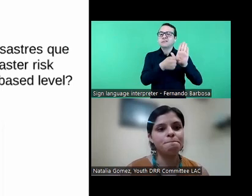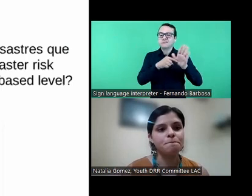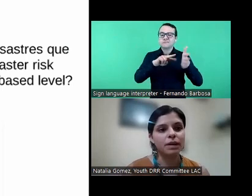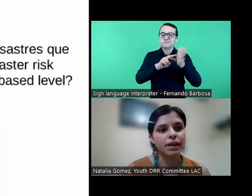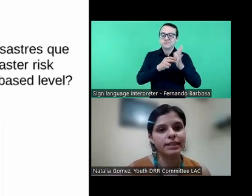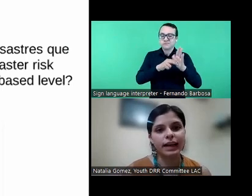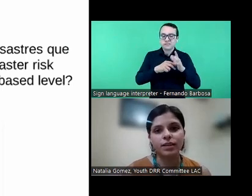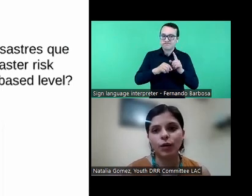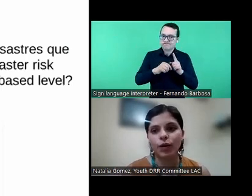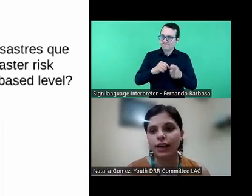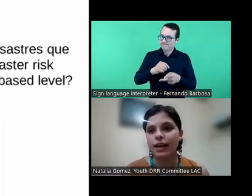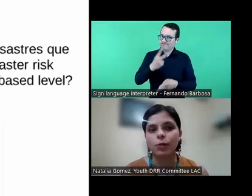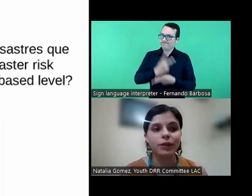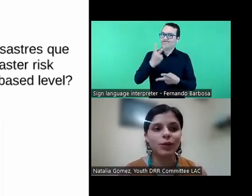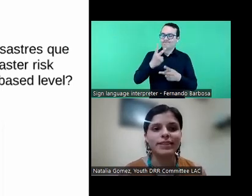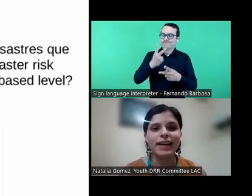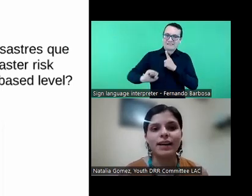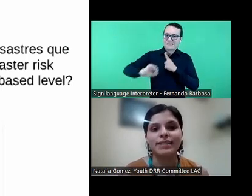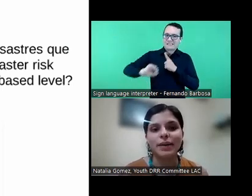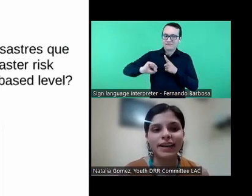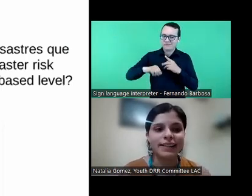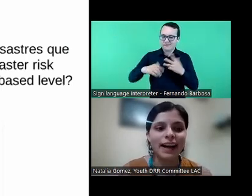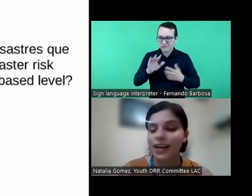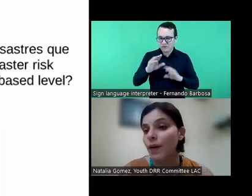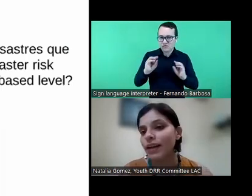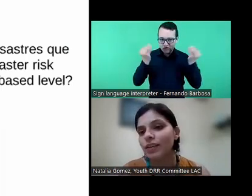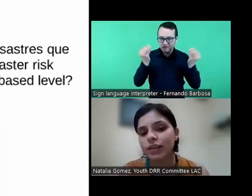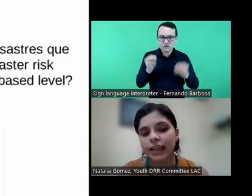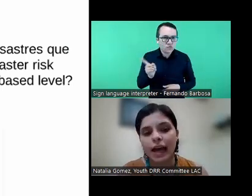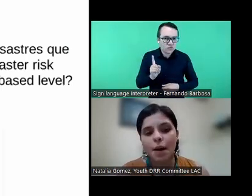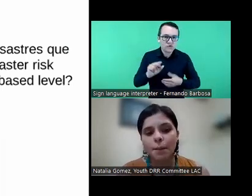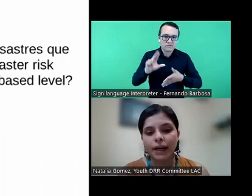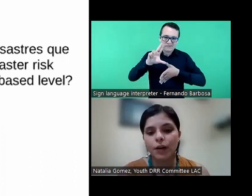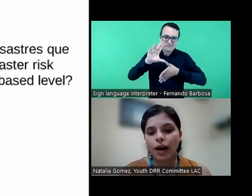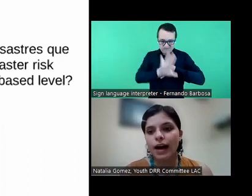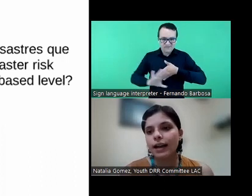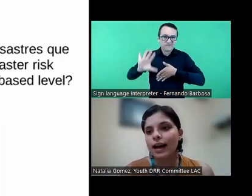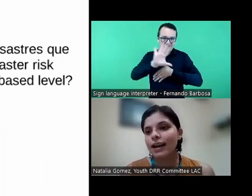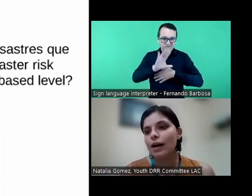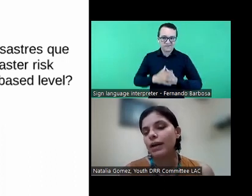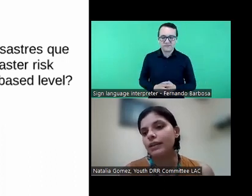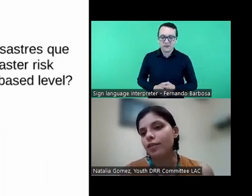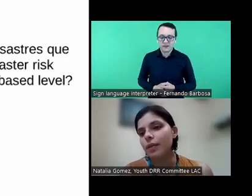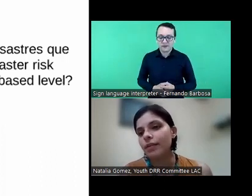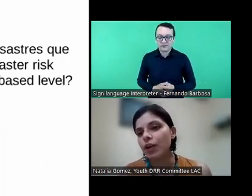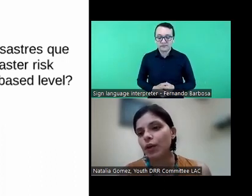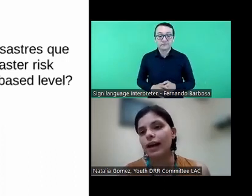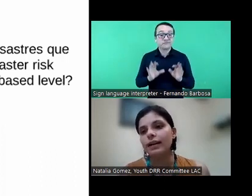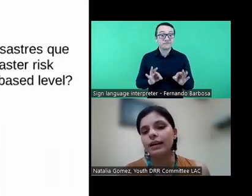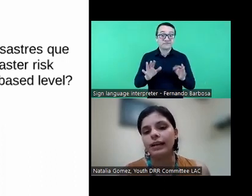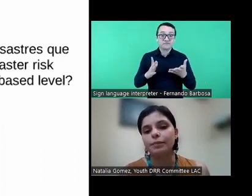And here there are some points that represent youth. This is a case of youth of the Americas and the Caribbean,